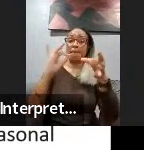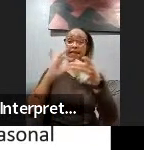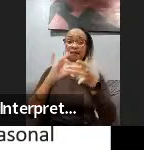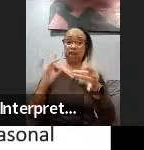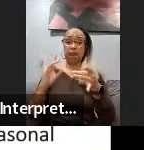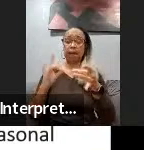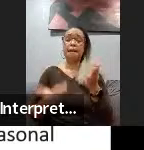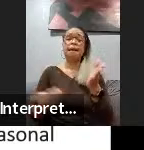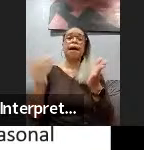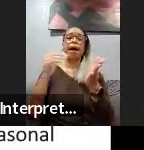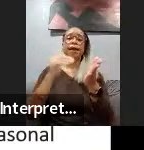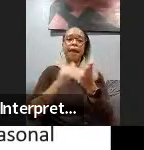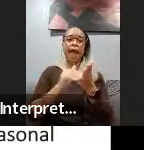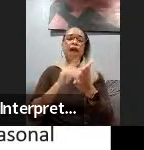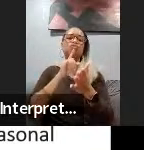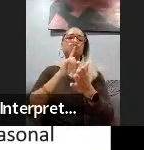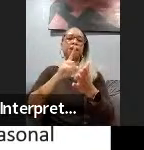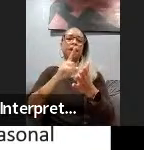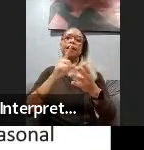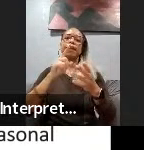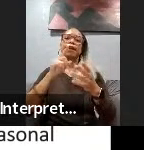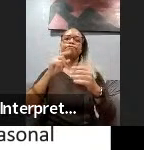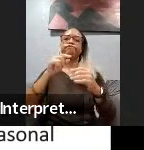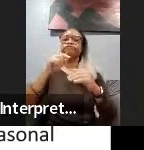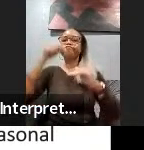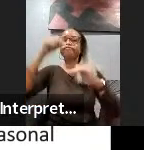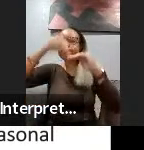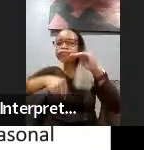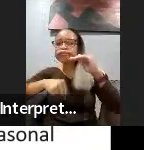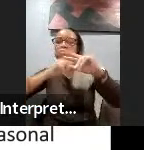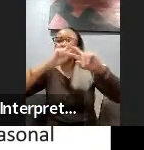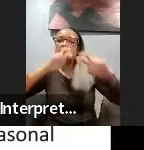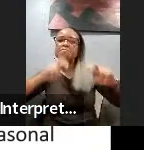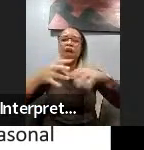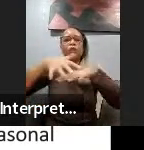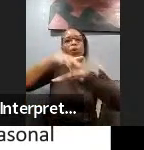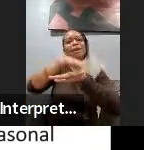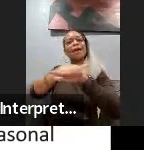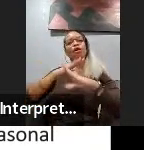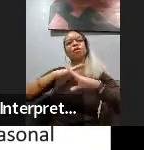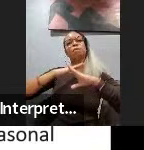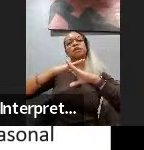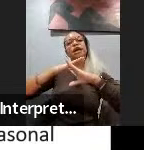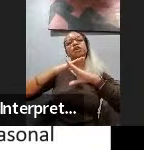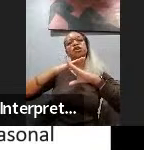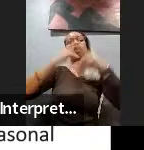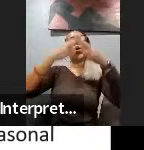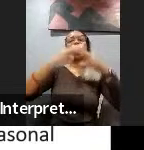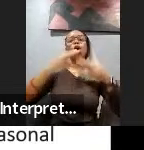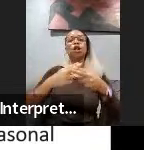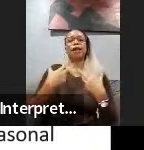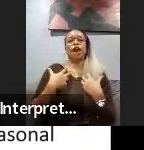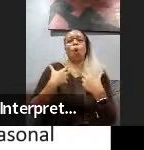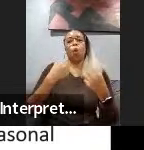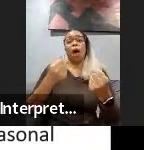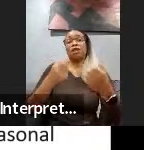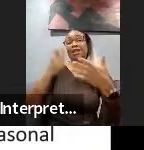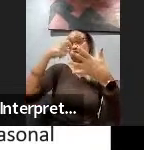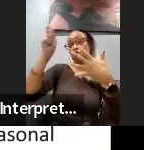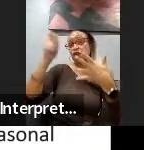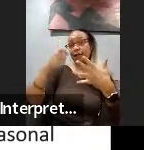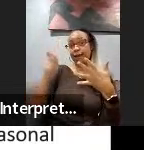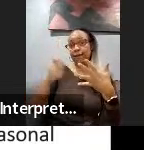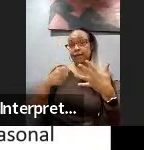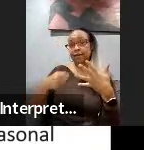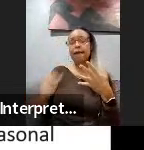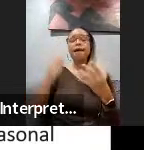again, really looking at what are those layers of protection? So what we're calling like a wellness checklist. So thinking about,